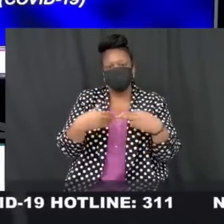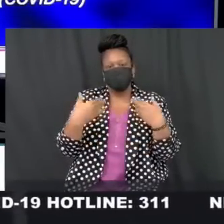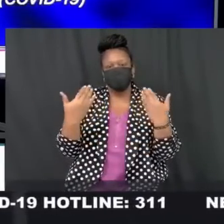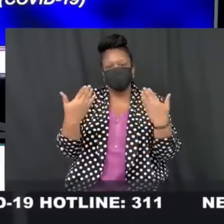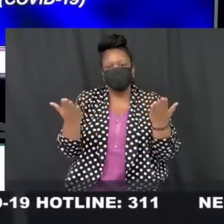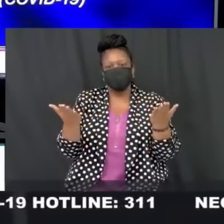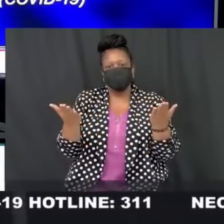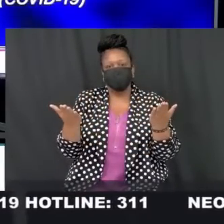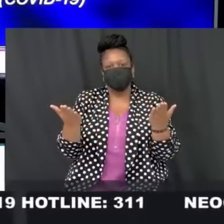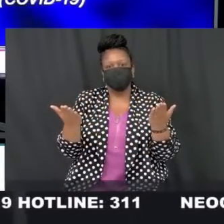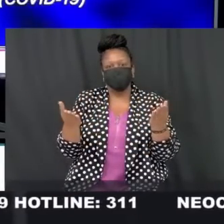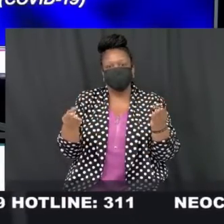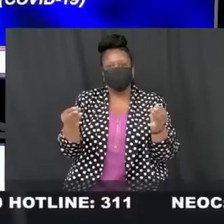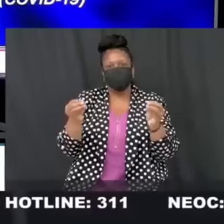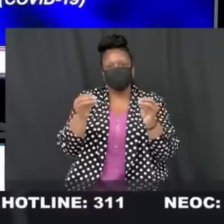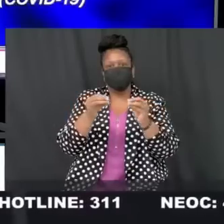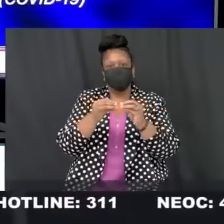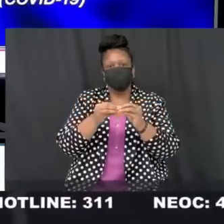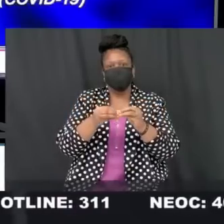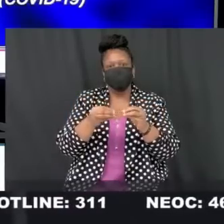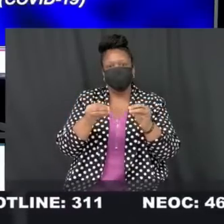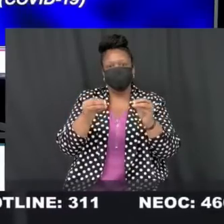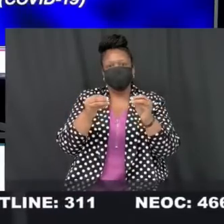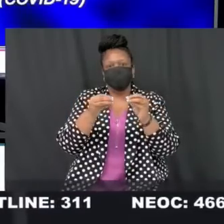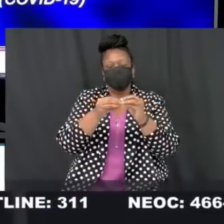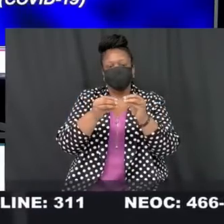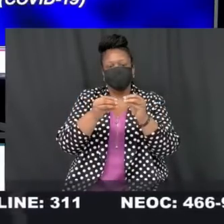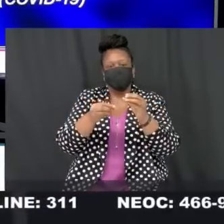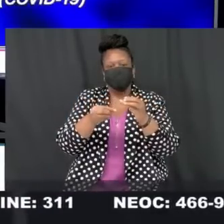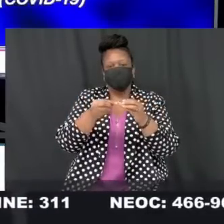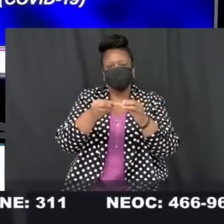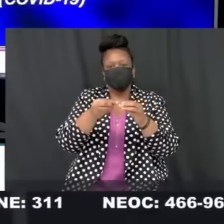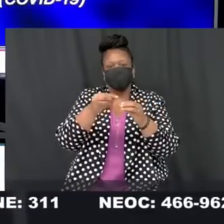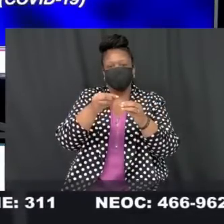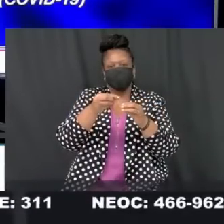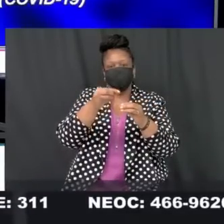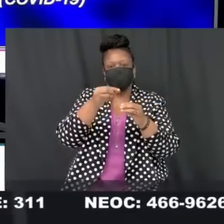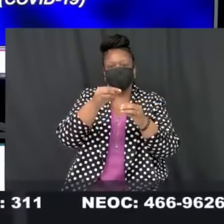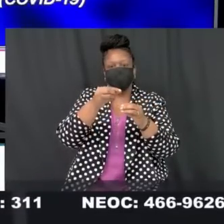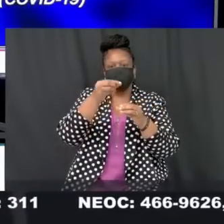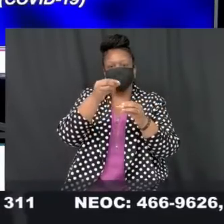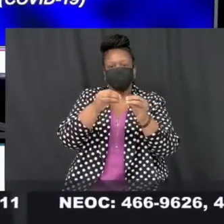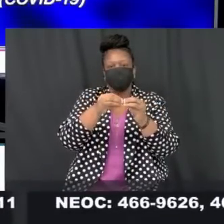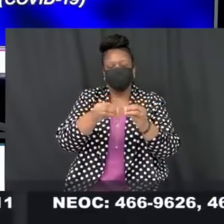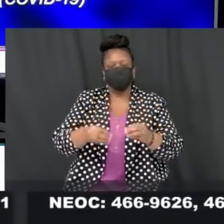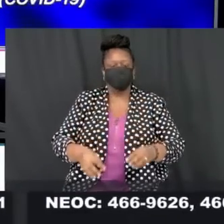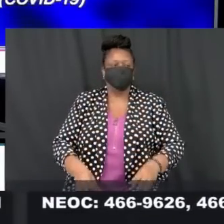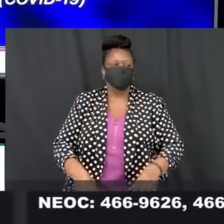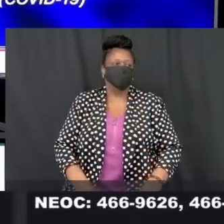times, there is a growing number of cases.